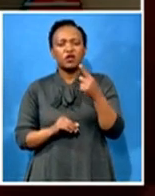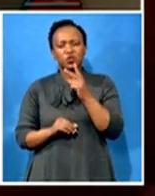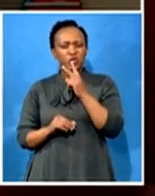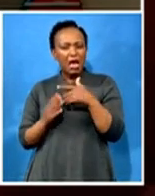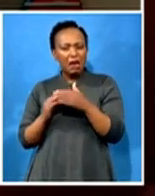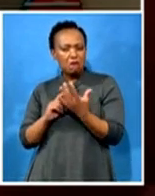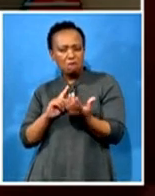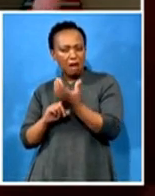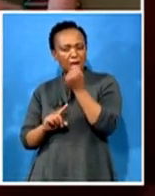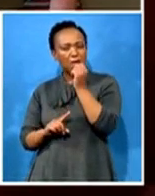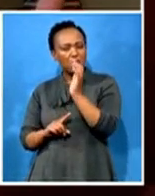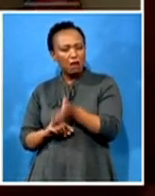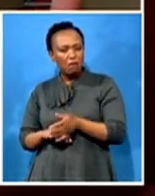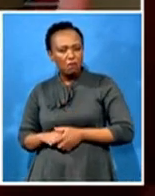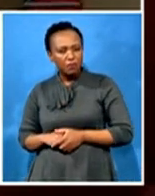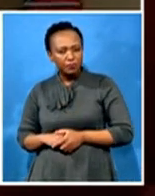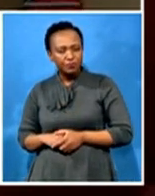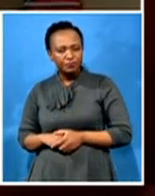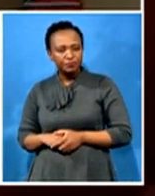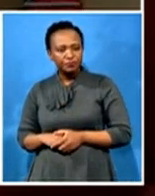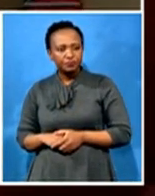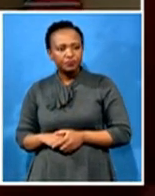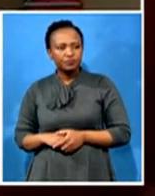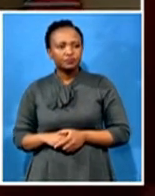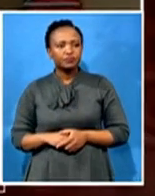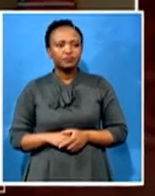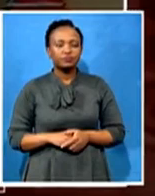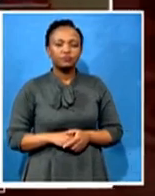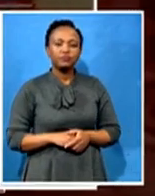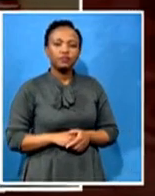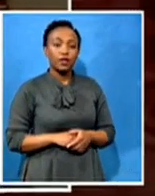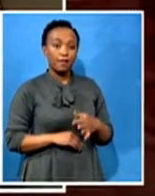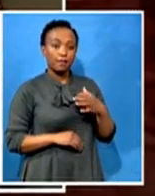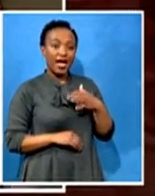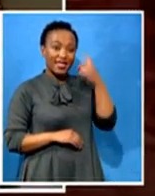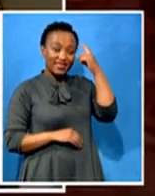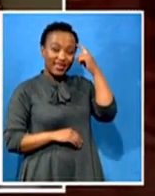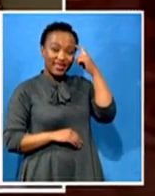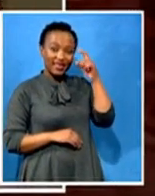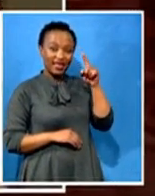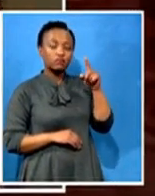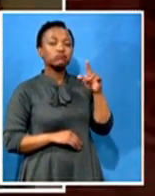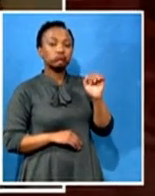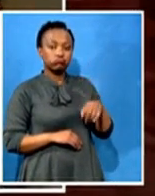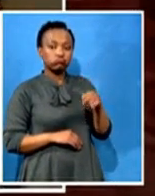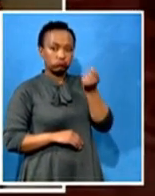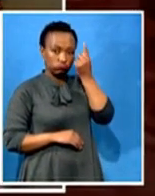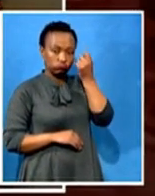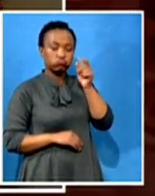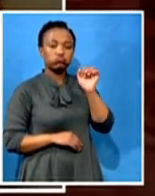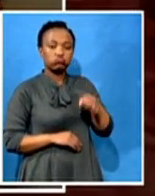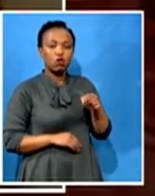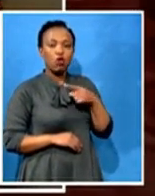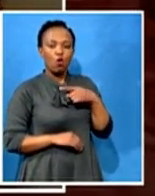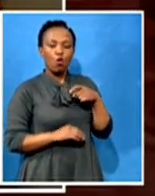Look, I think it makes absolute sense in terms of our obligation, our responsibility to nurses